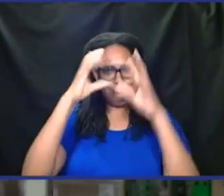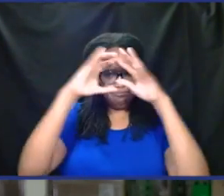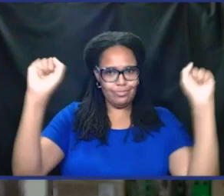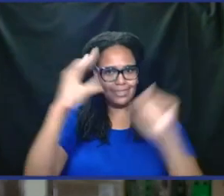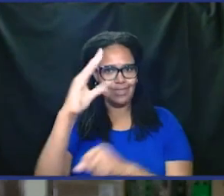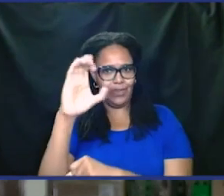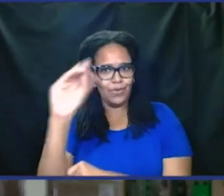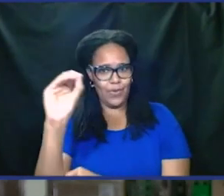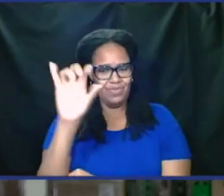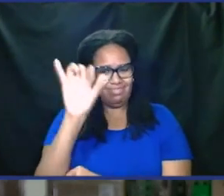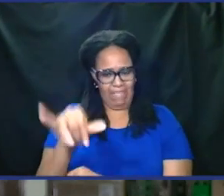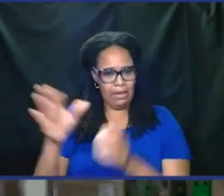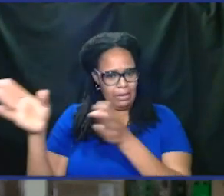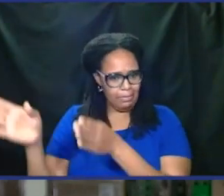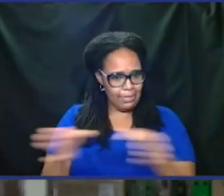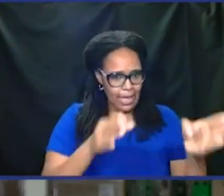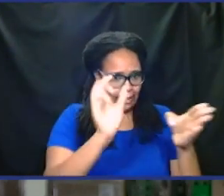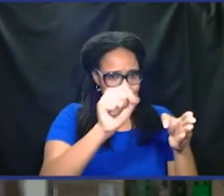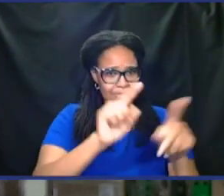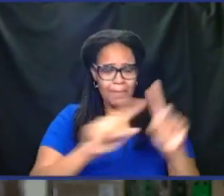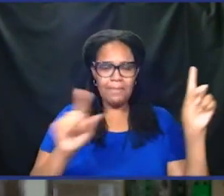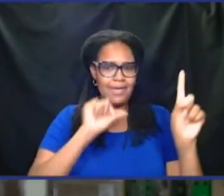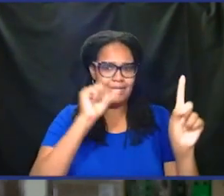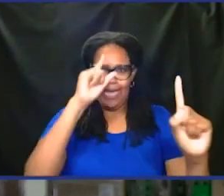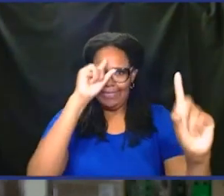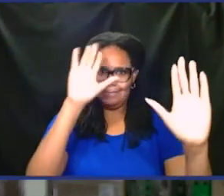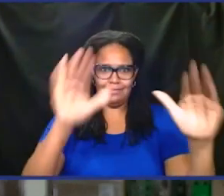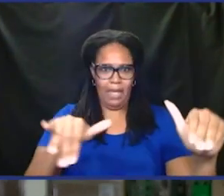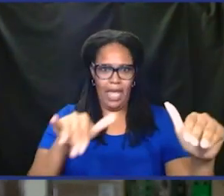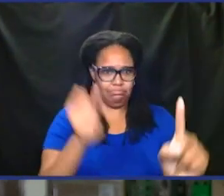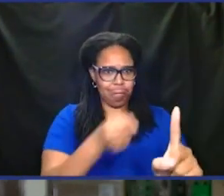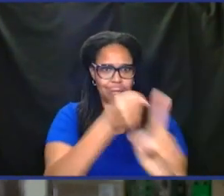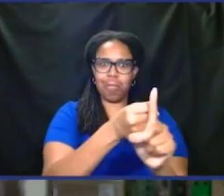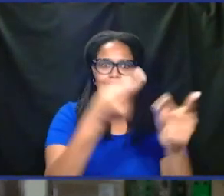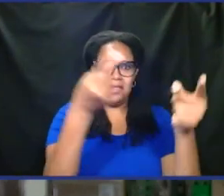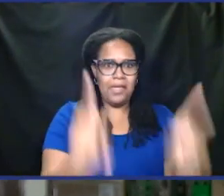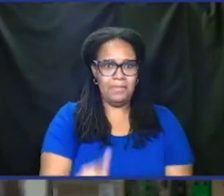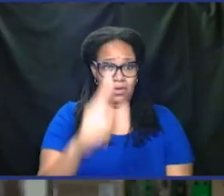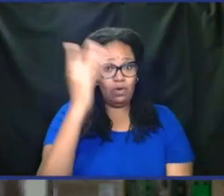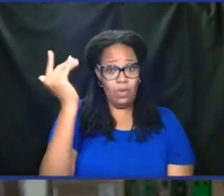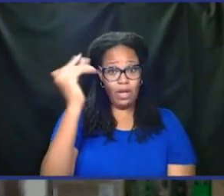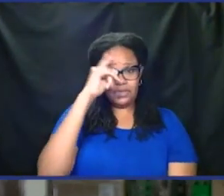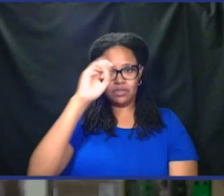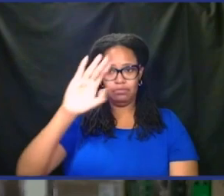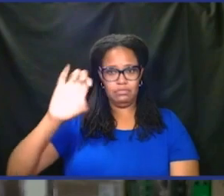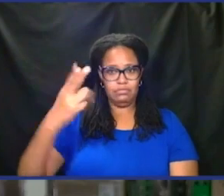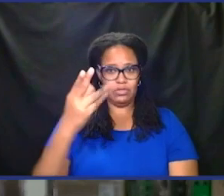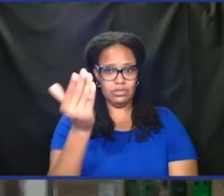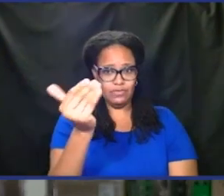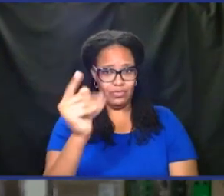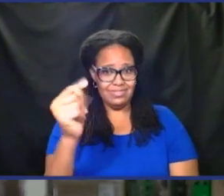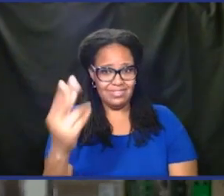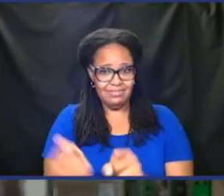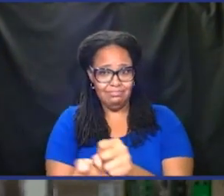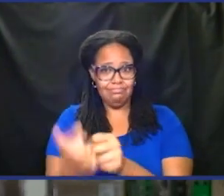while the transition was planned, it certainly didn't happen the way I imagined. That's because on March 14th, COVID-19 shut down